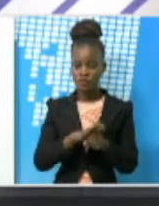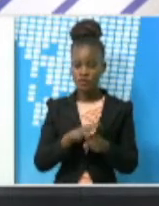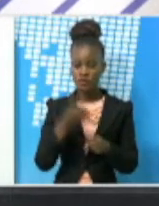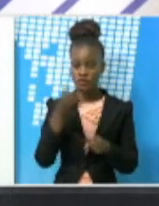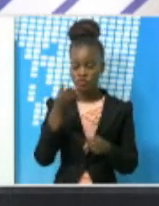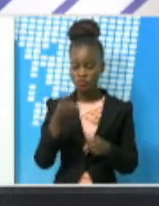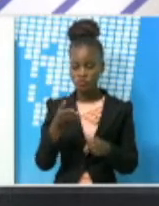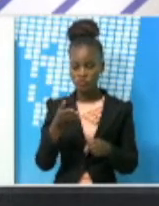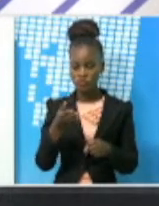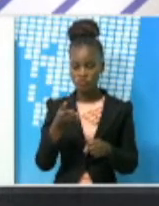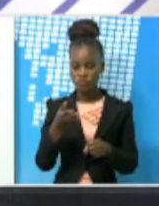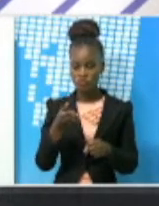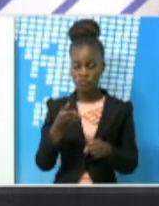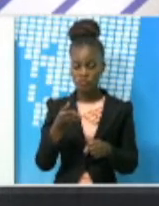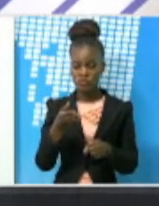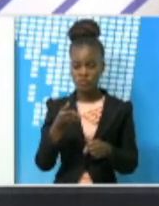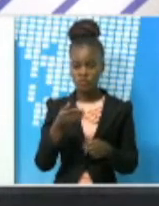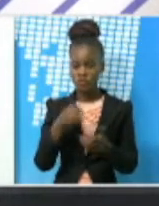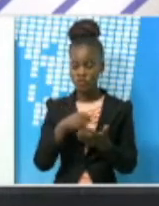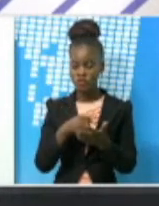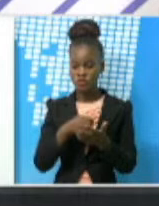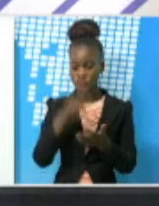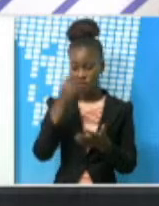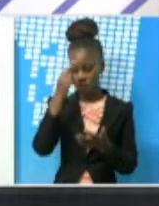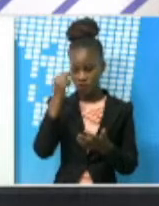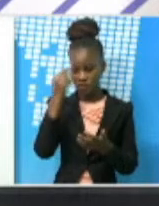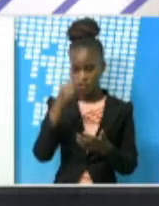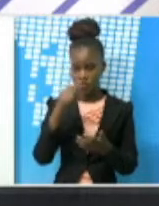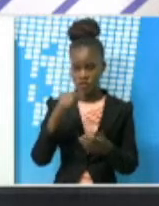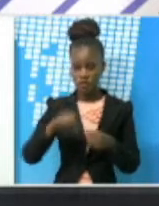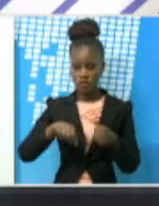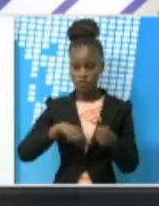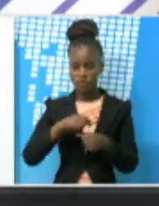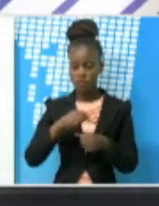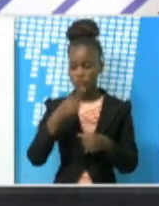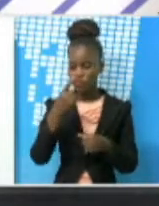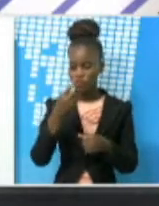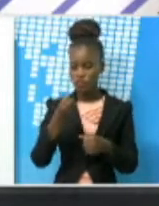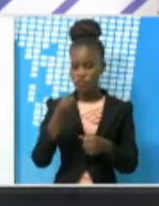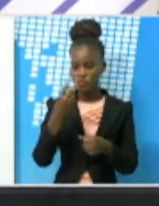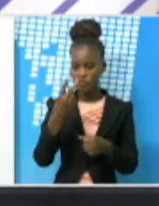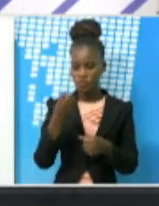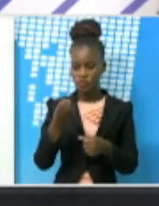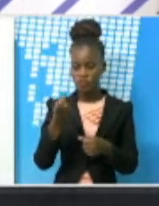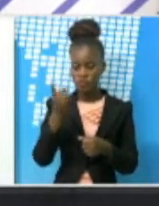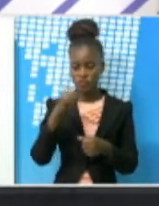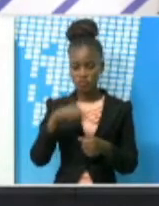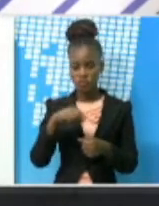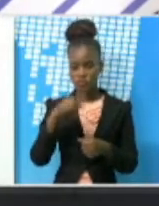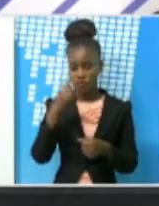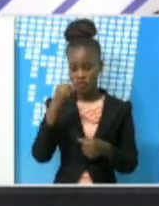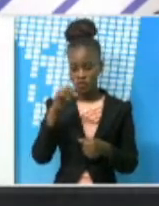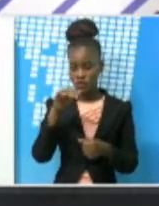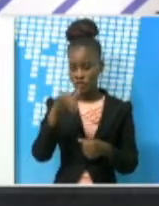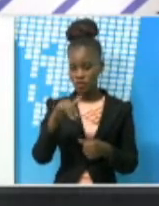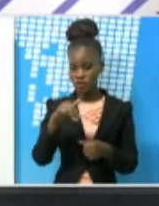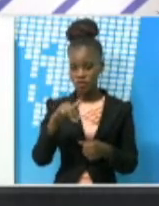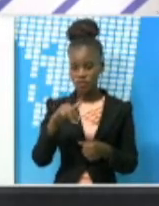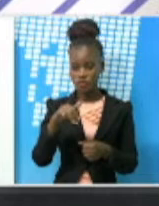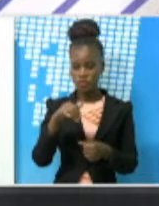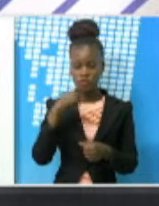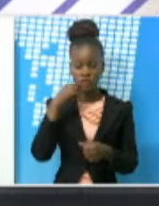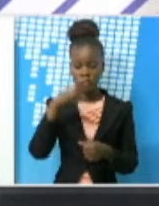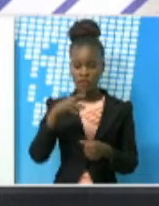on average, each student pays about 120,000 per given series of examinations.